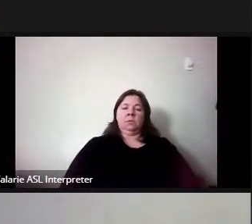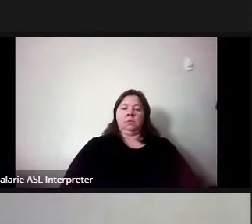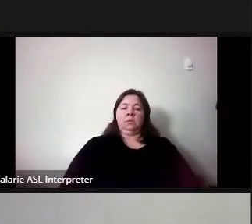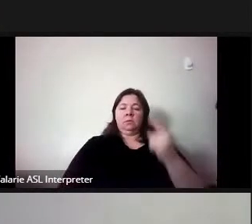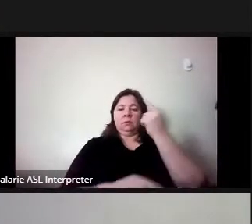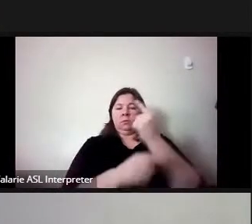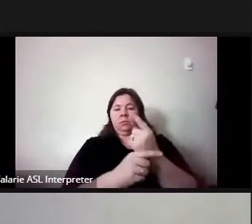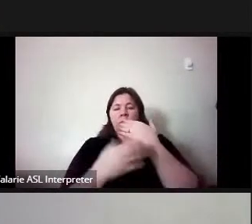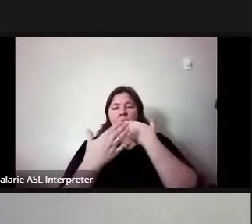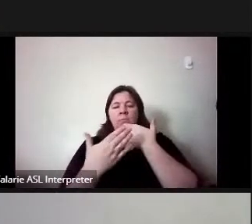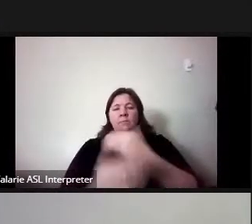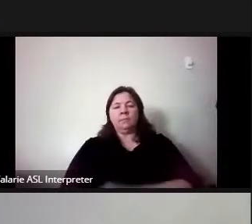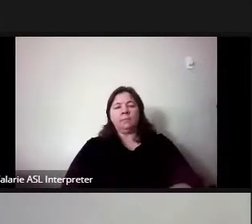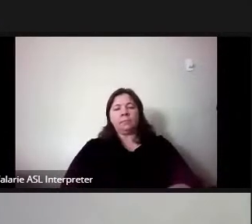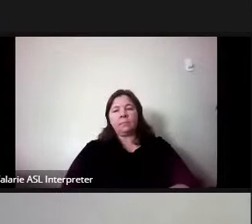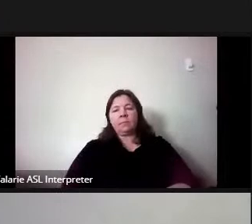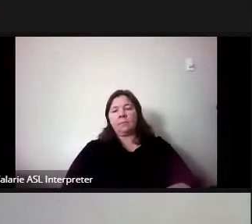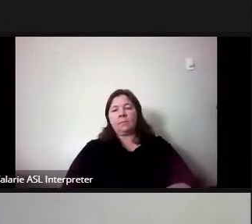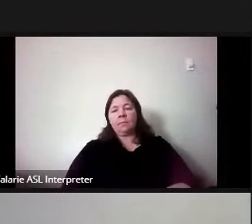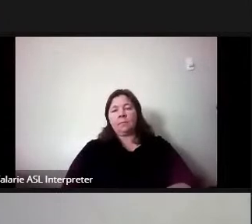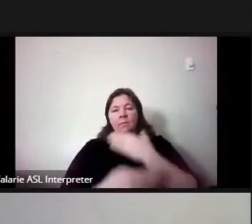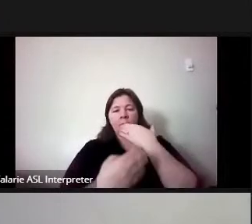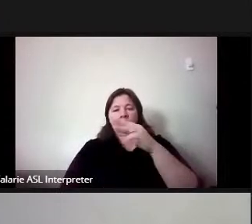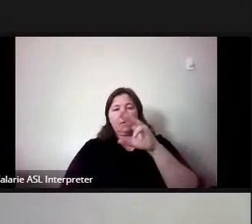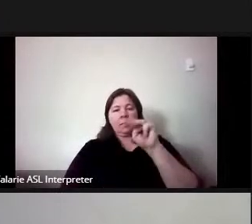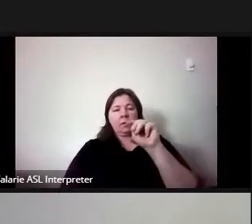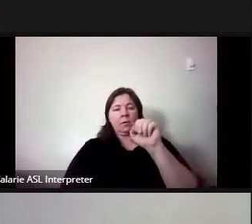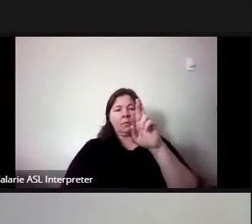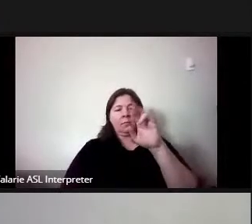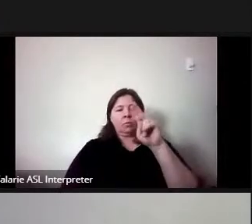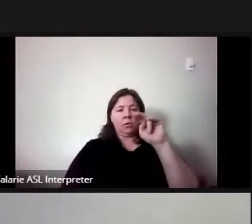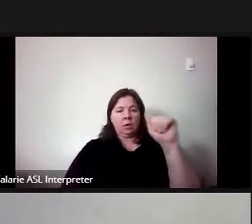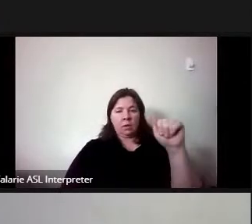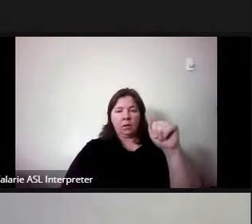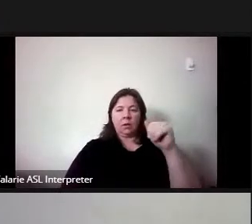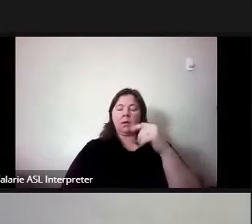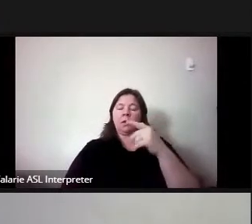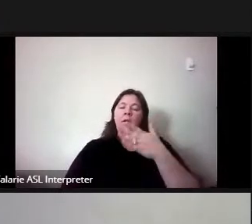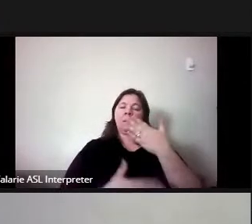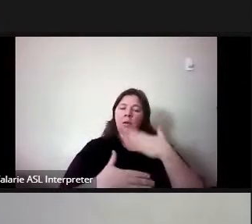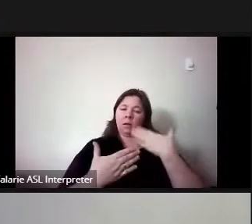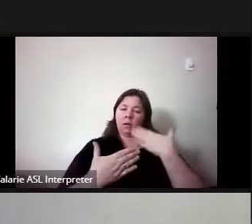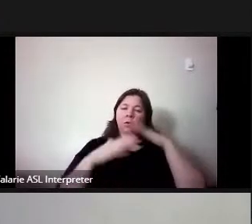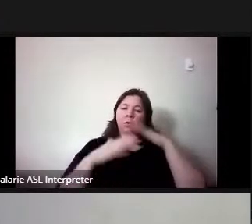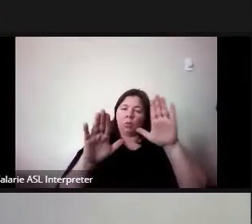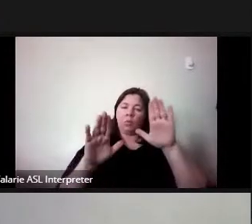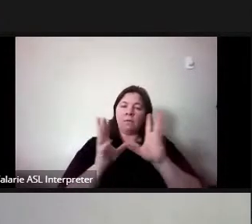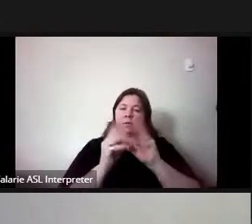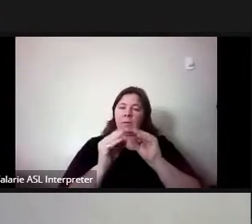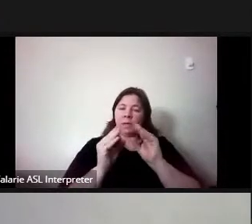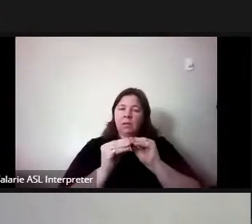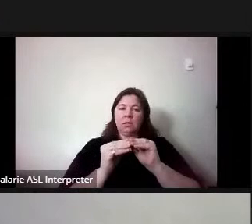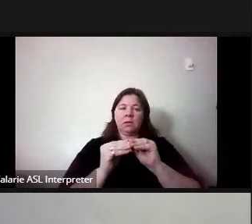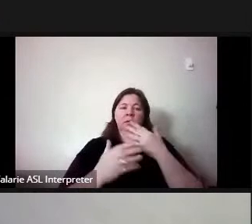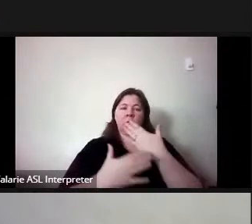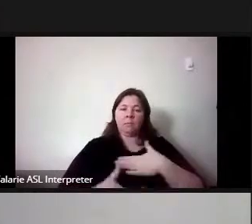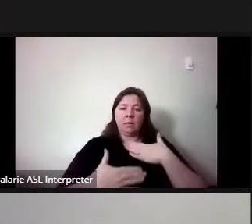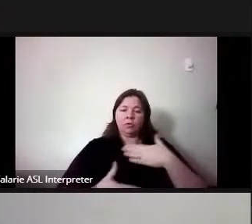Great. Thank you. Thank you, Marina. Yes, it was a really wonderful session, and it's a